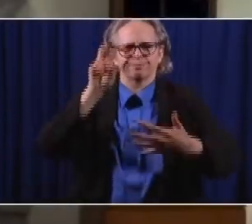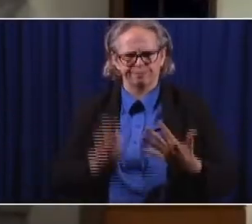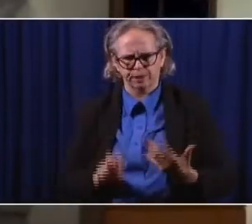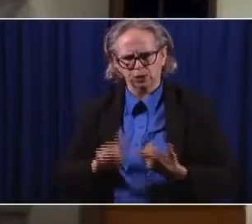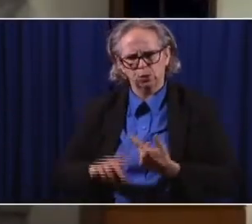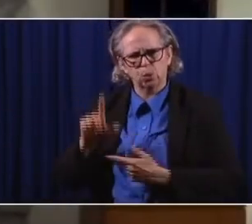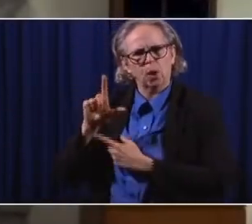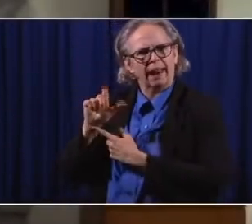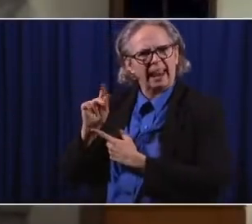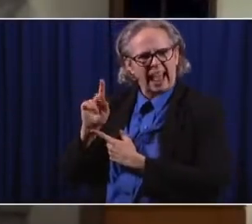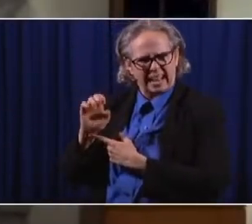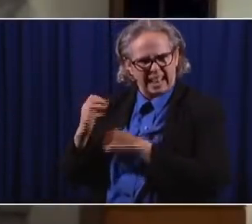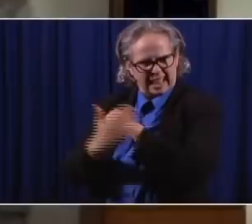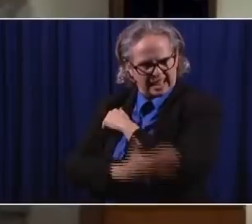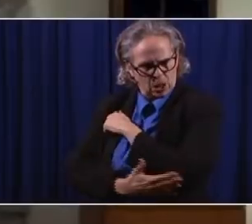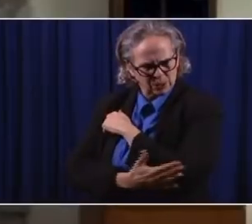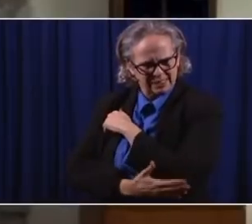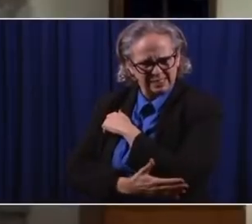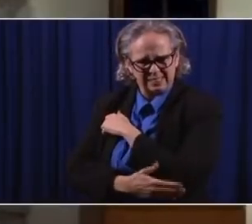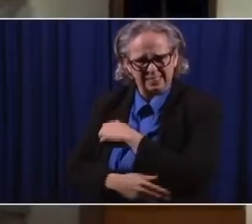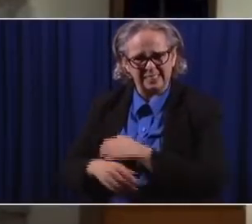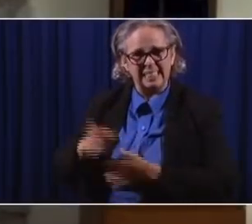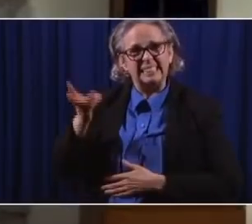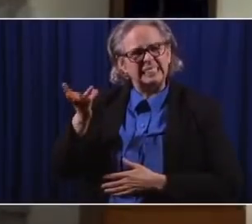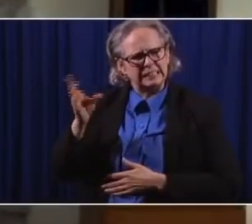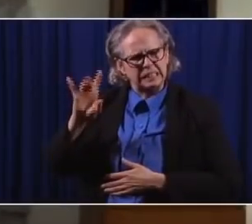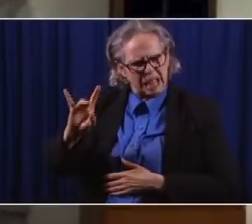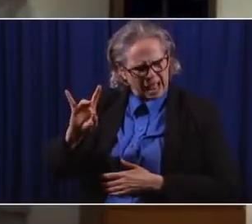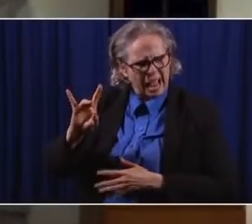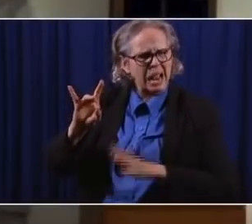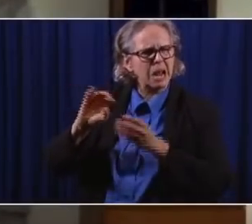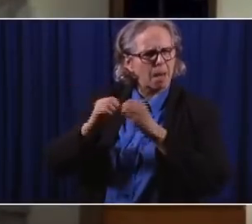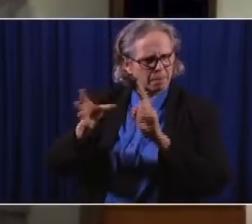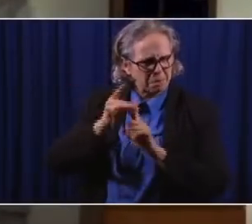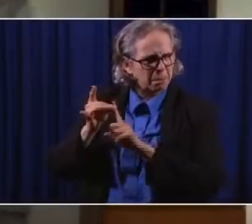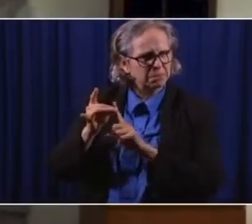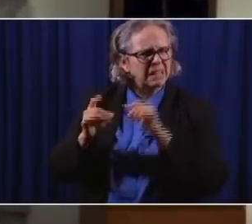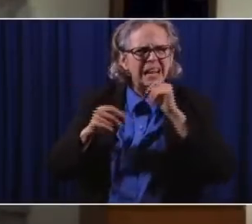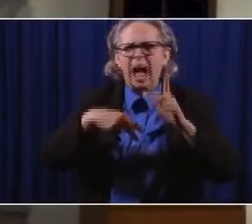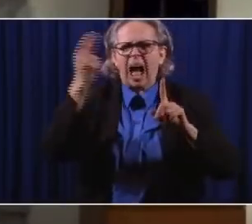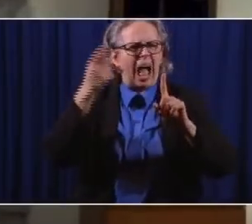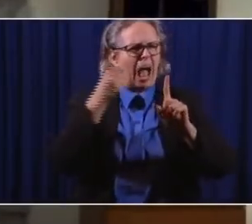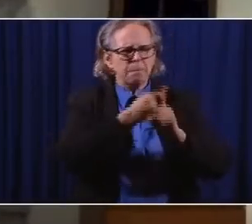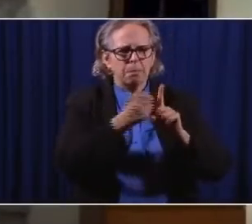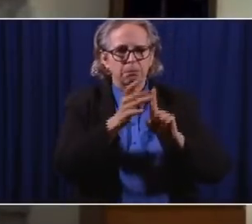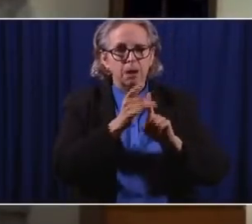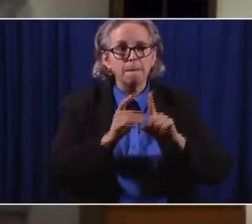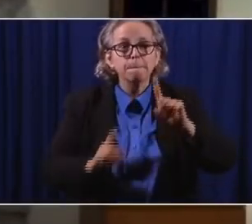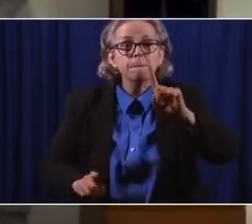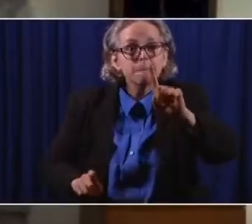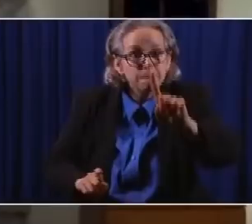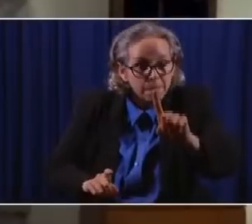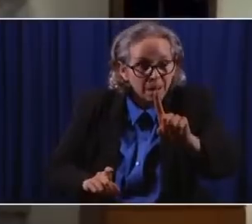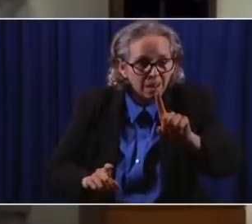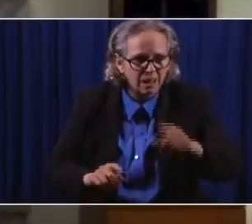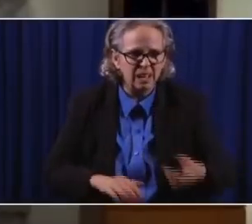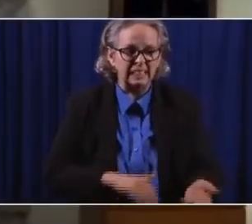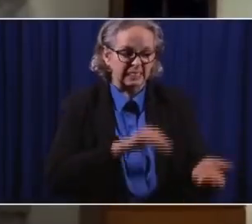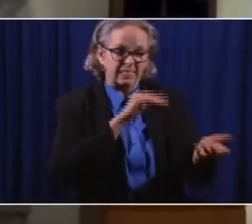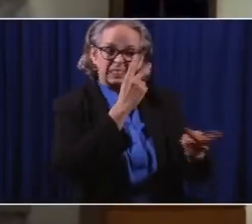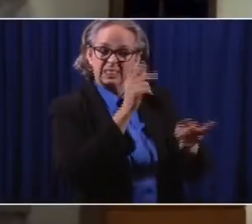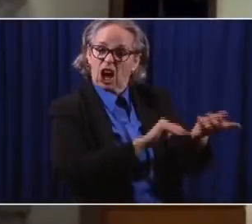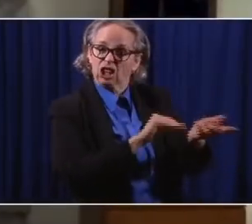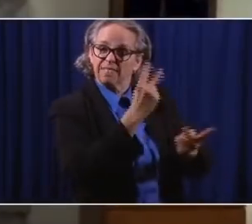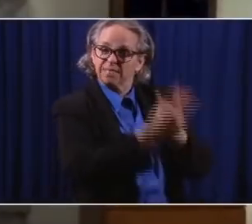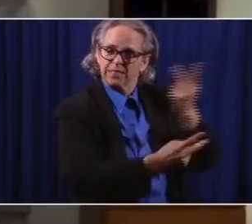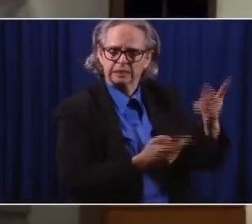per 100,000, not a high incidence. The county has had sustained increase in new cases and outpatient visits. They've traced some of the virus spread